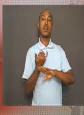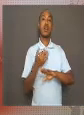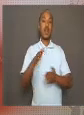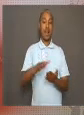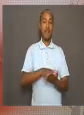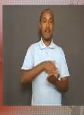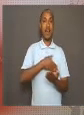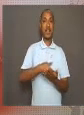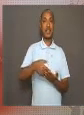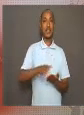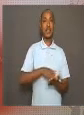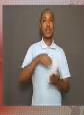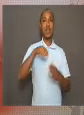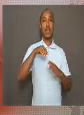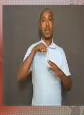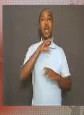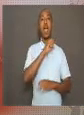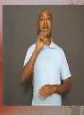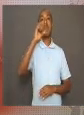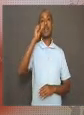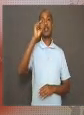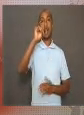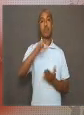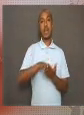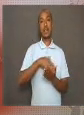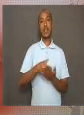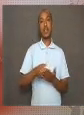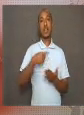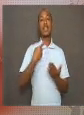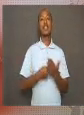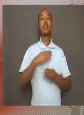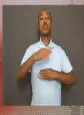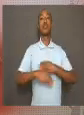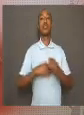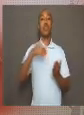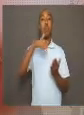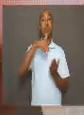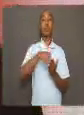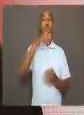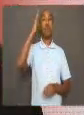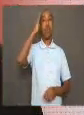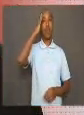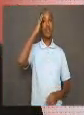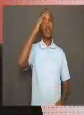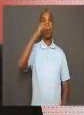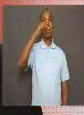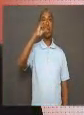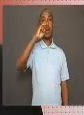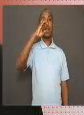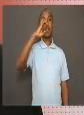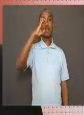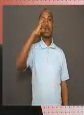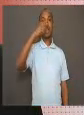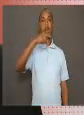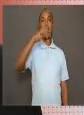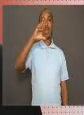and steel before they are galvanized and tin-plated. This process